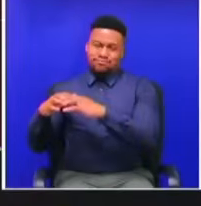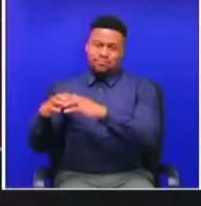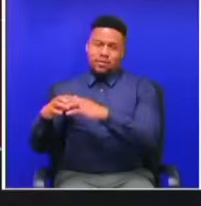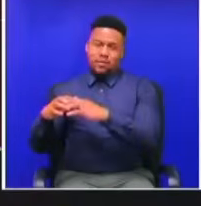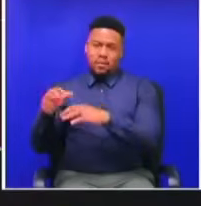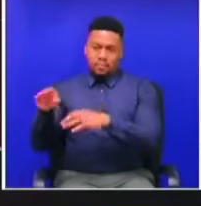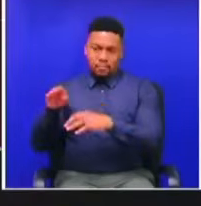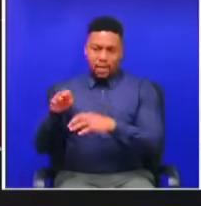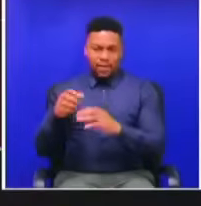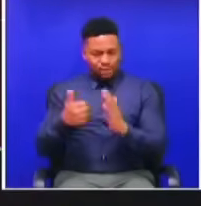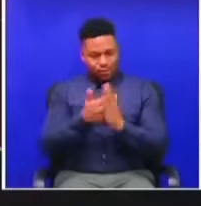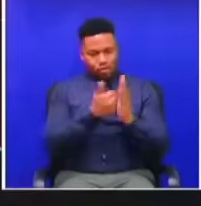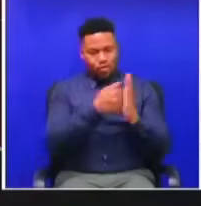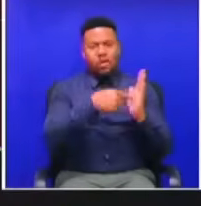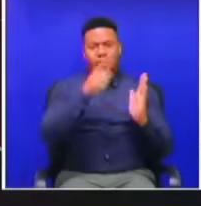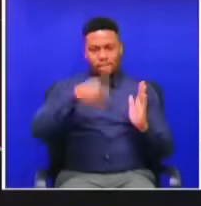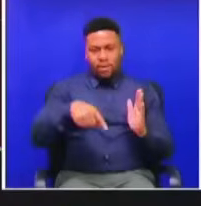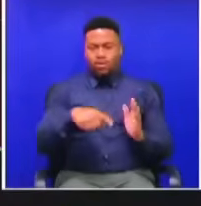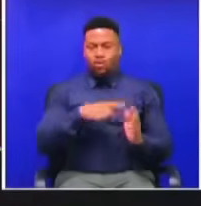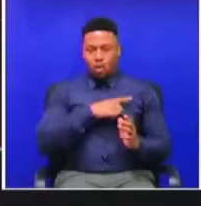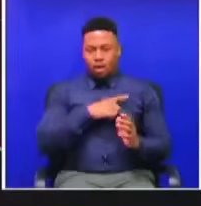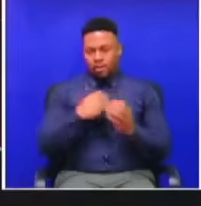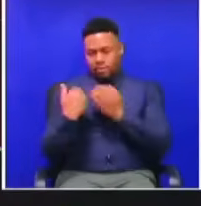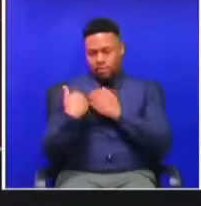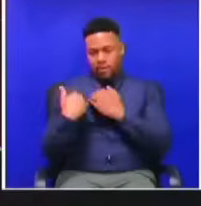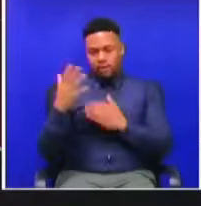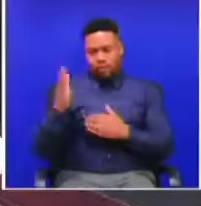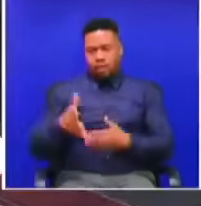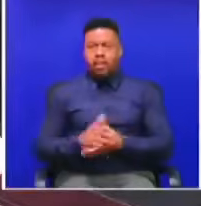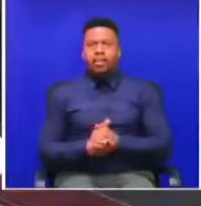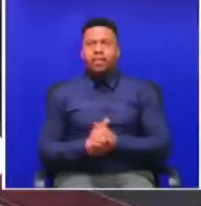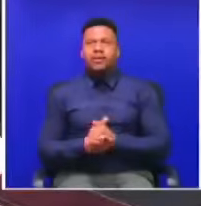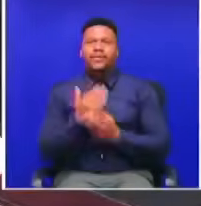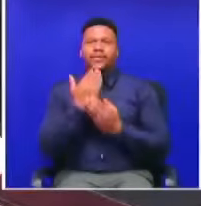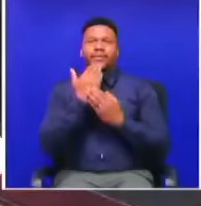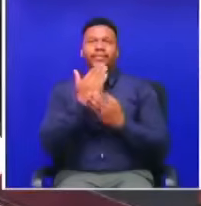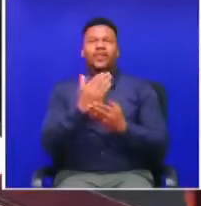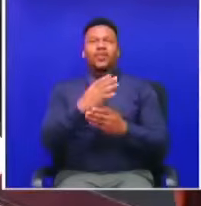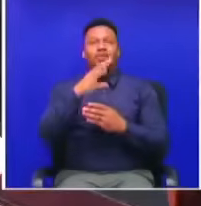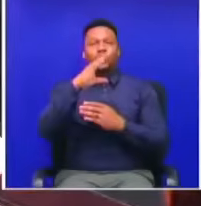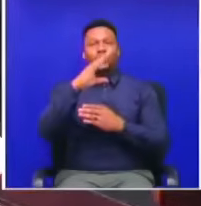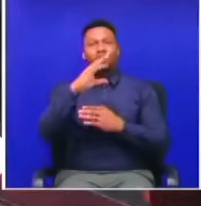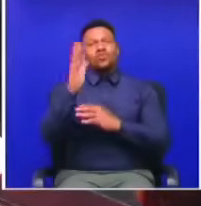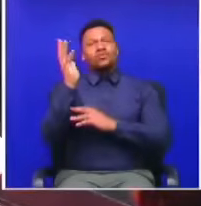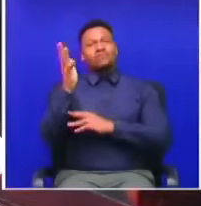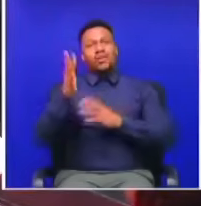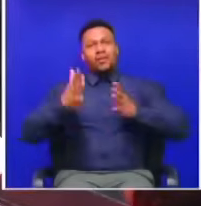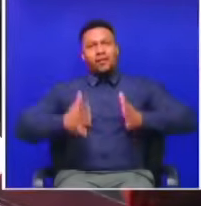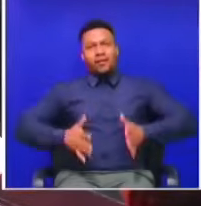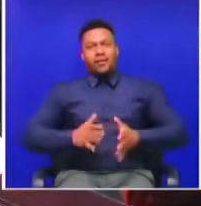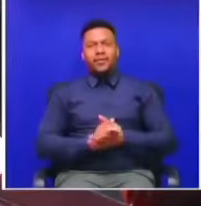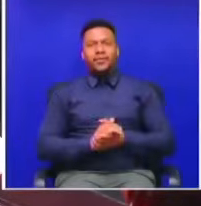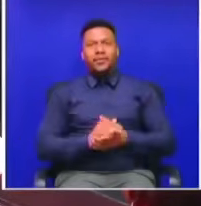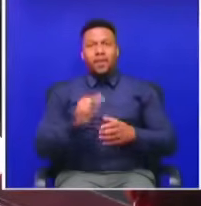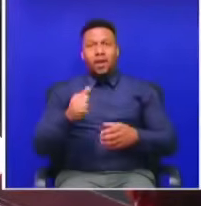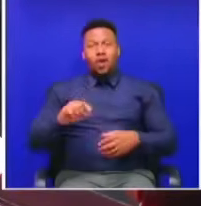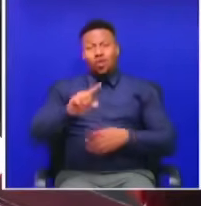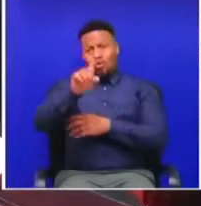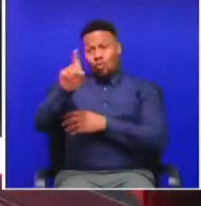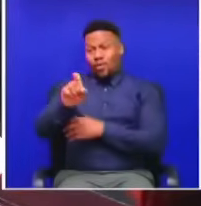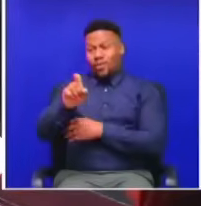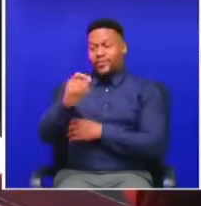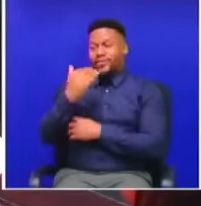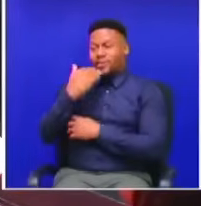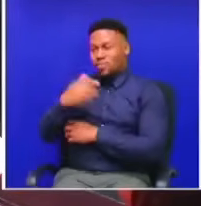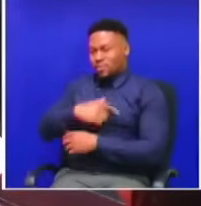Thank you, Honorable Speaker. Thank you, President. We now move to the third question, coming from Honorable